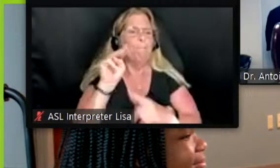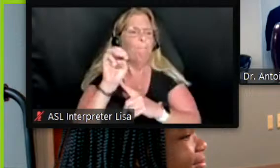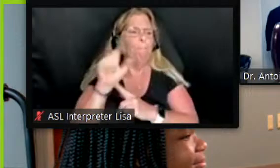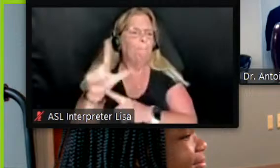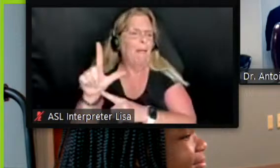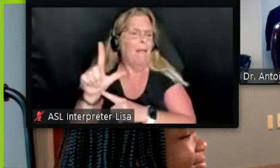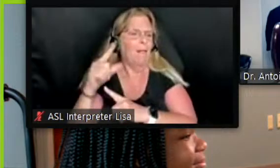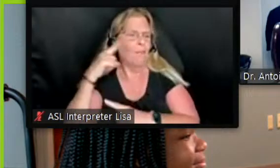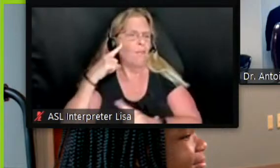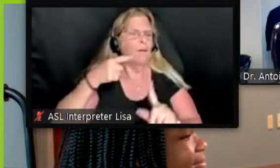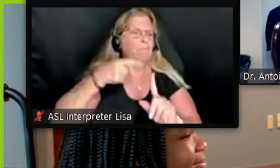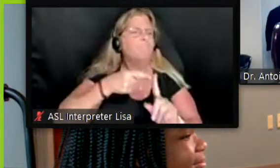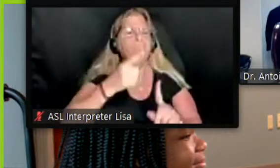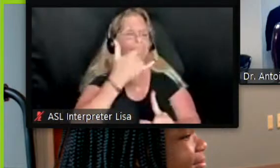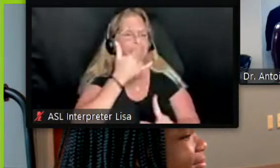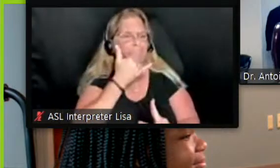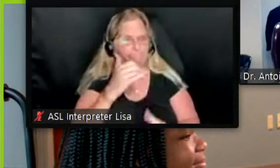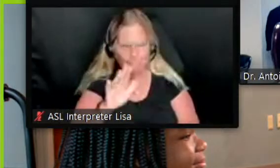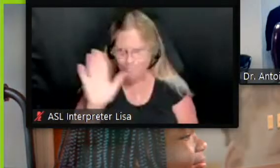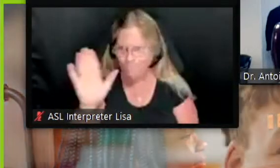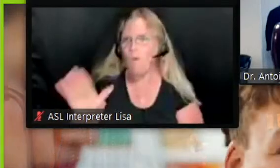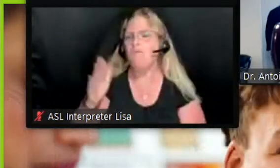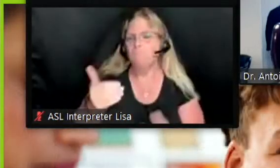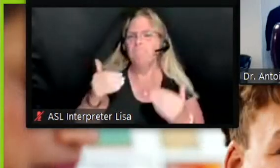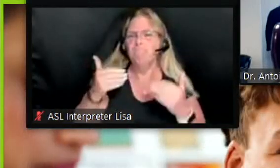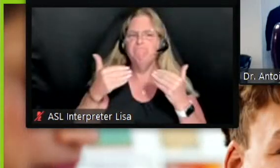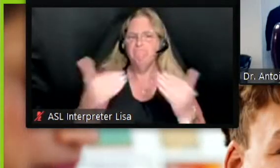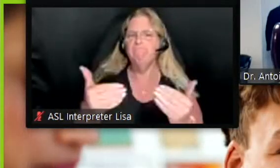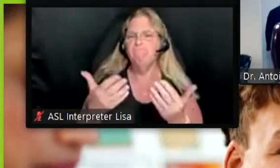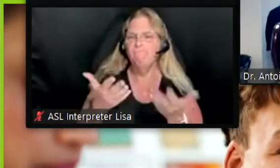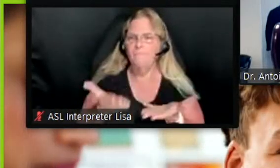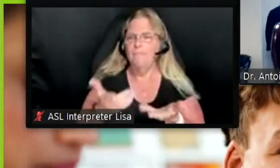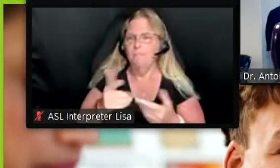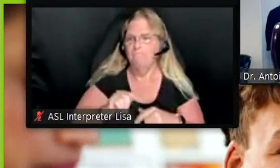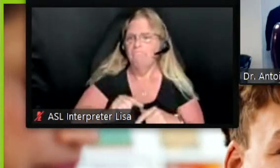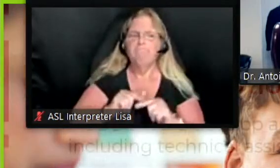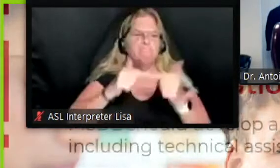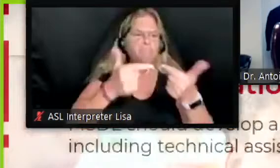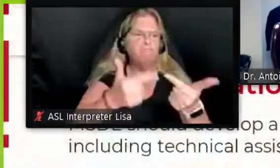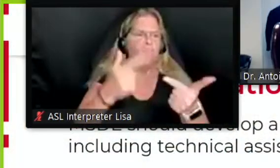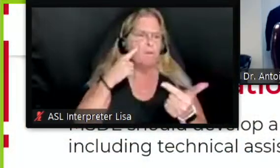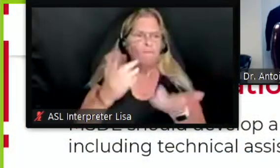you, Dr. Morrison. We'll go on to the proposed recommendations.